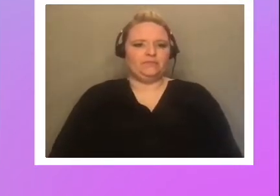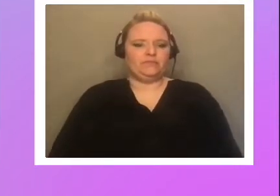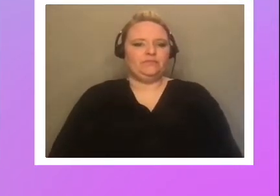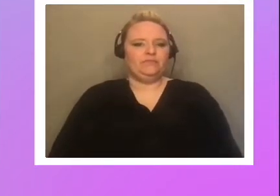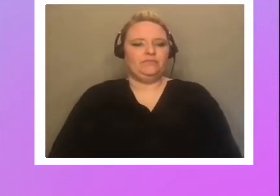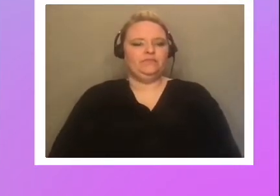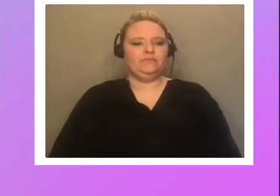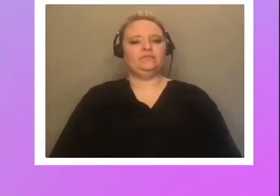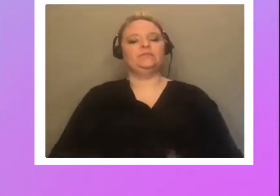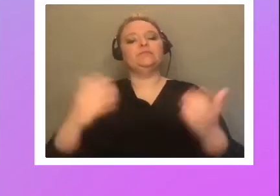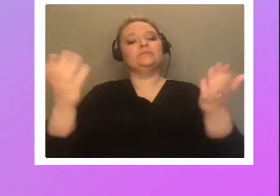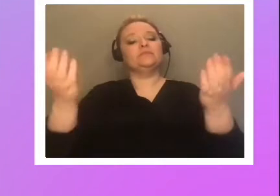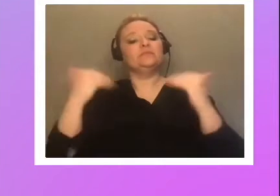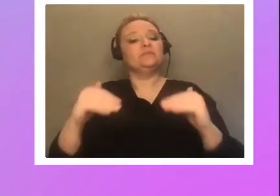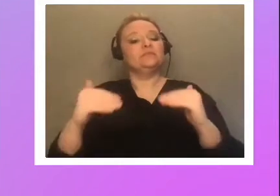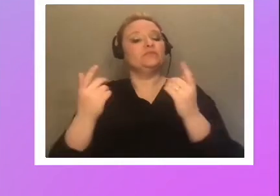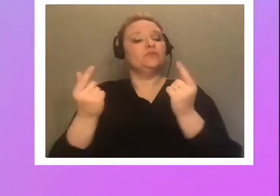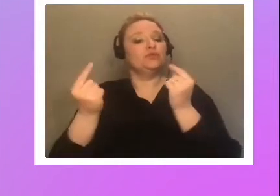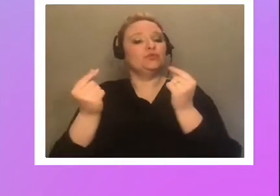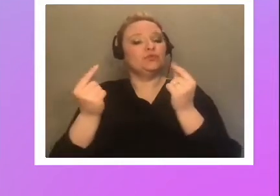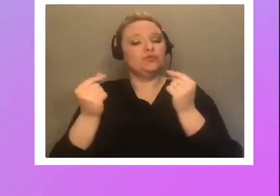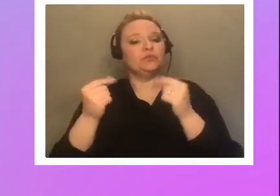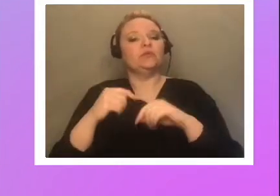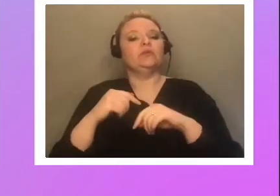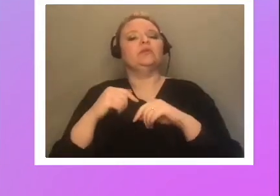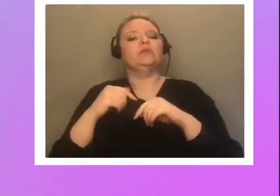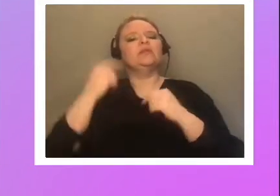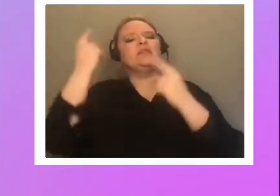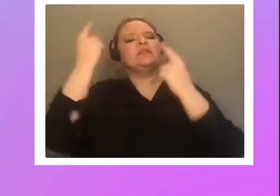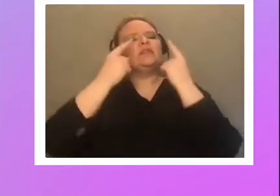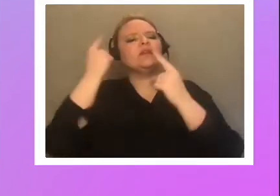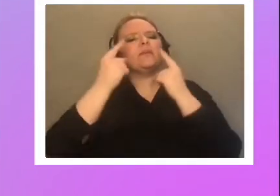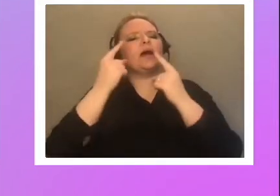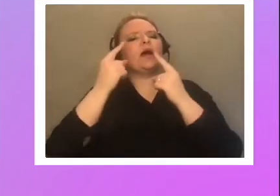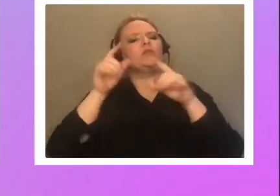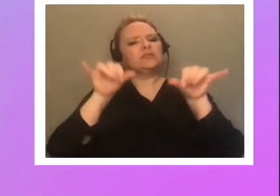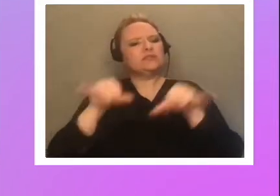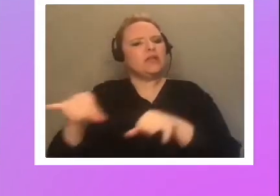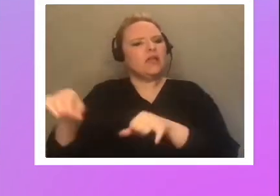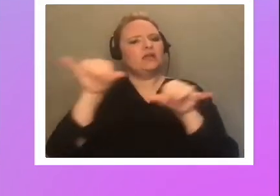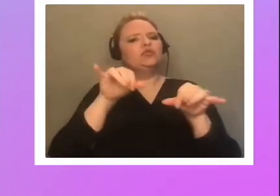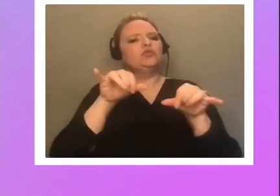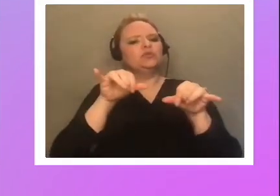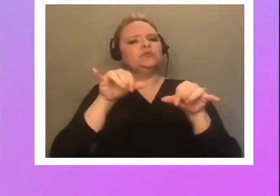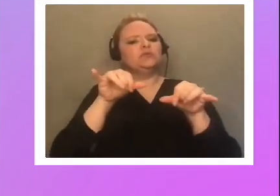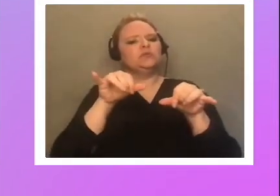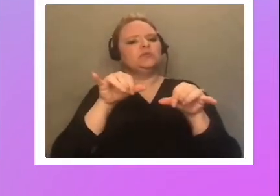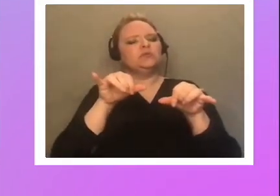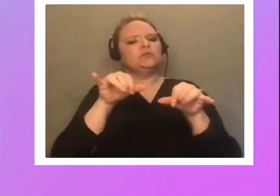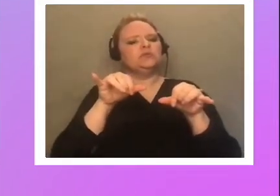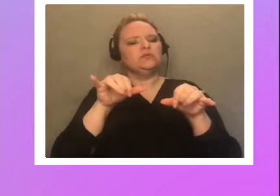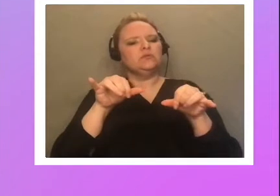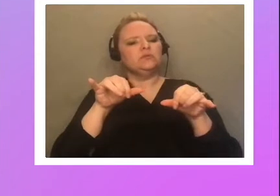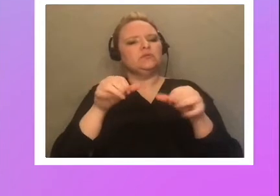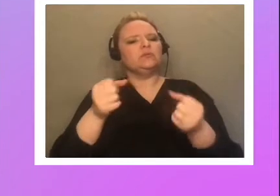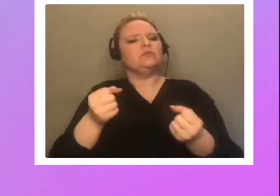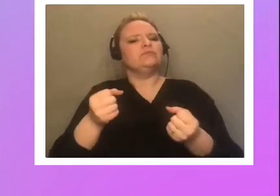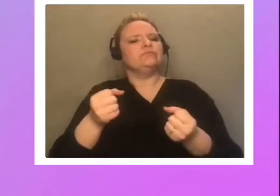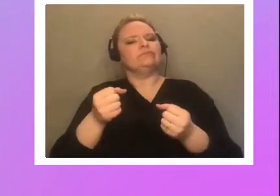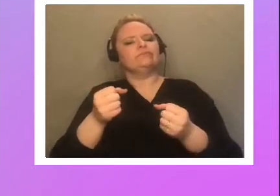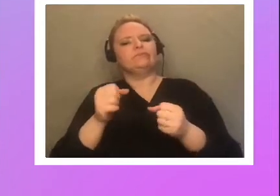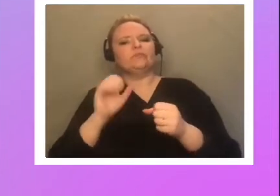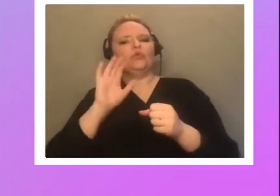The next thing you're going to want to do is think about the standards and the level of compliance